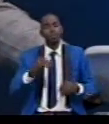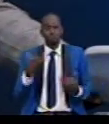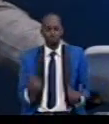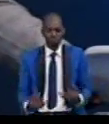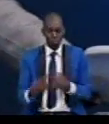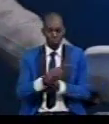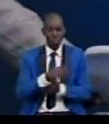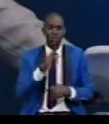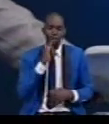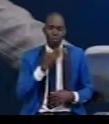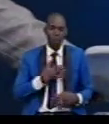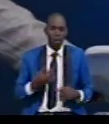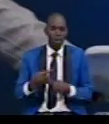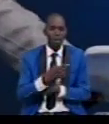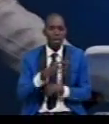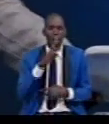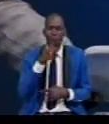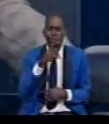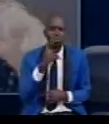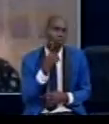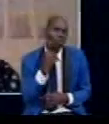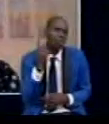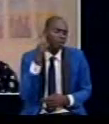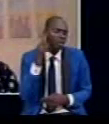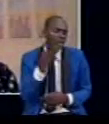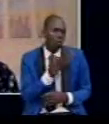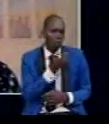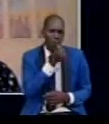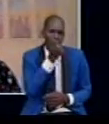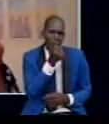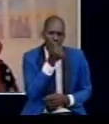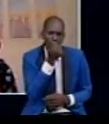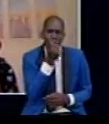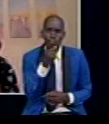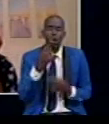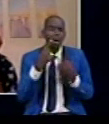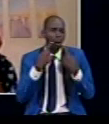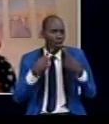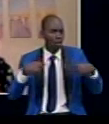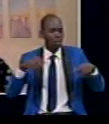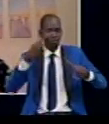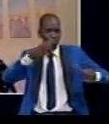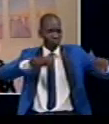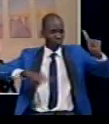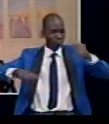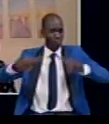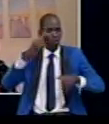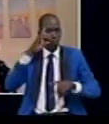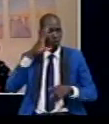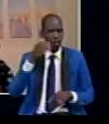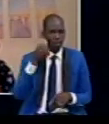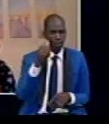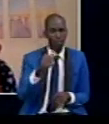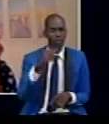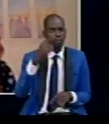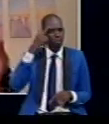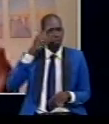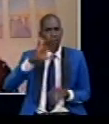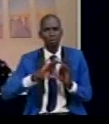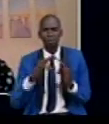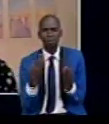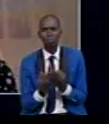see. Are you deaf and dumb? You make the announcement for your son, for your daughter, for your wife, for your